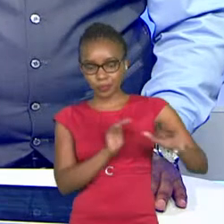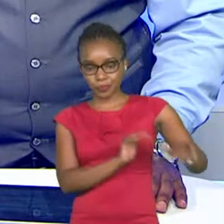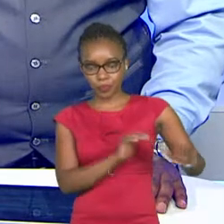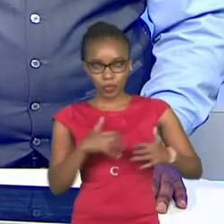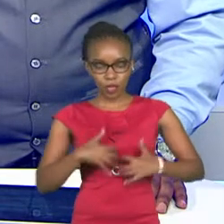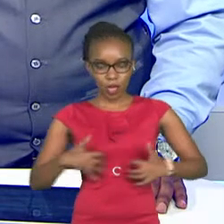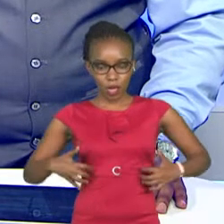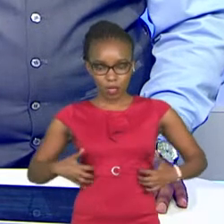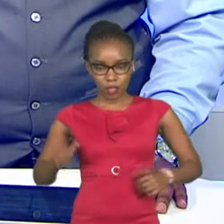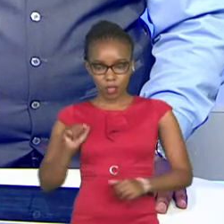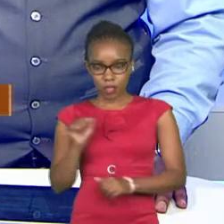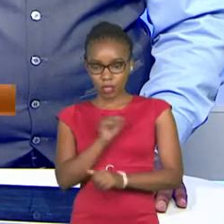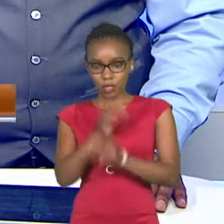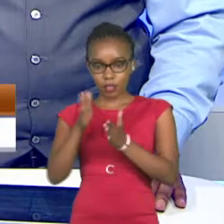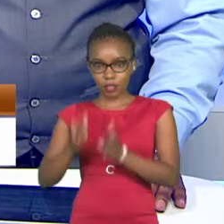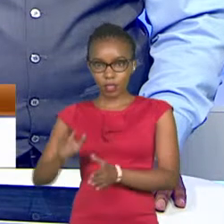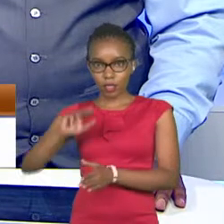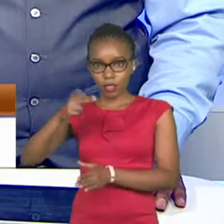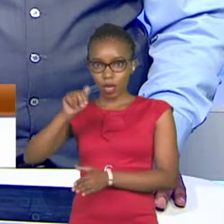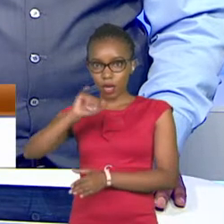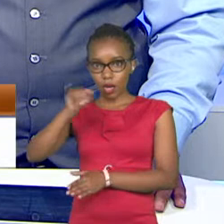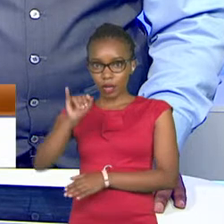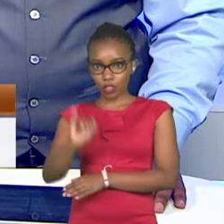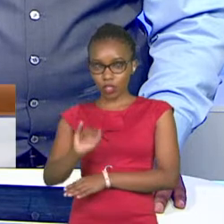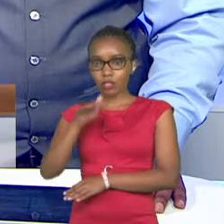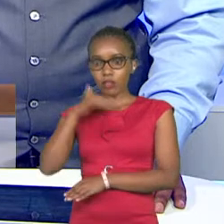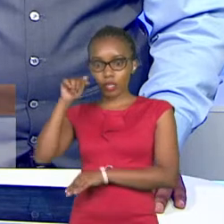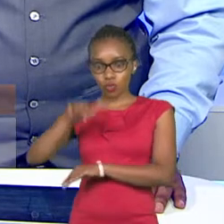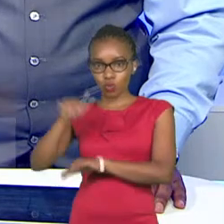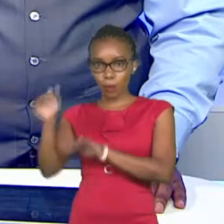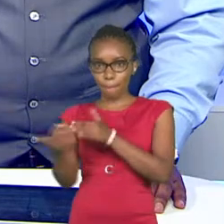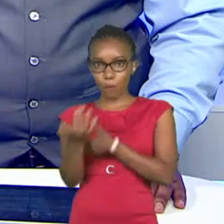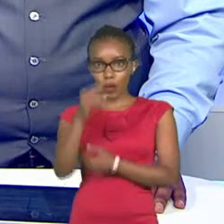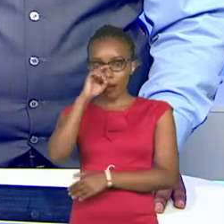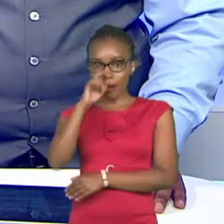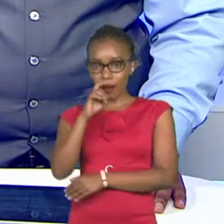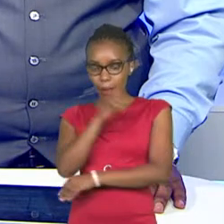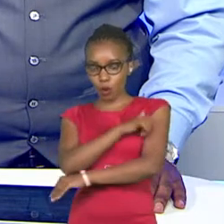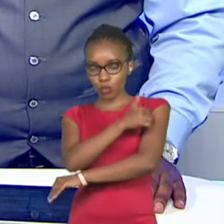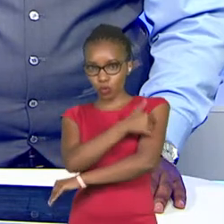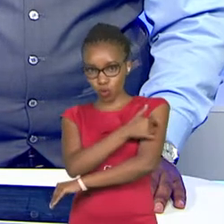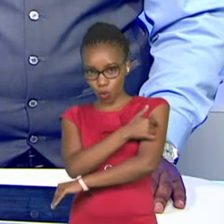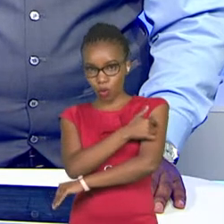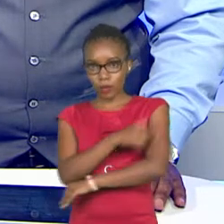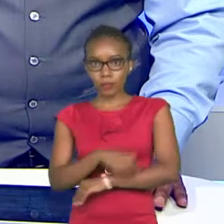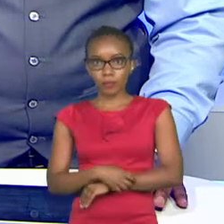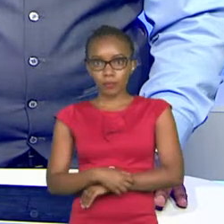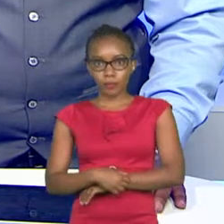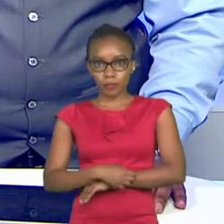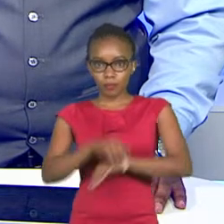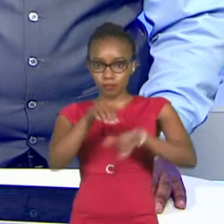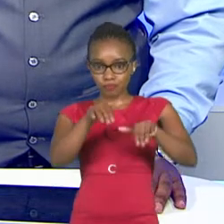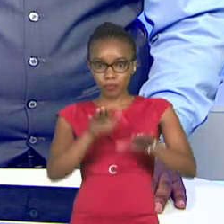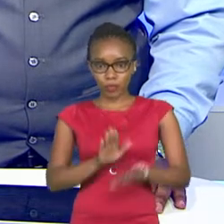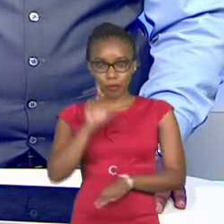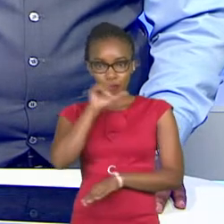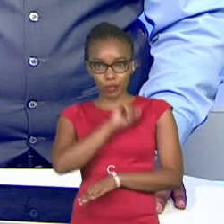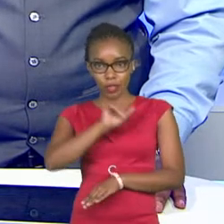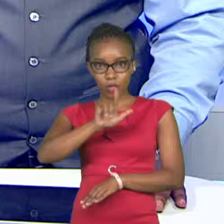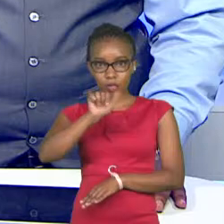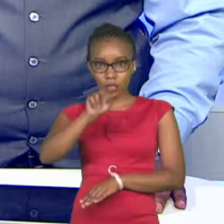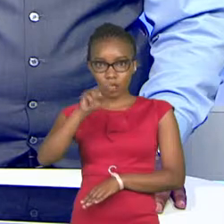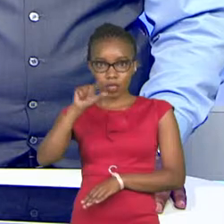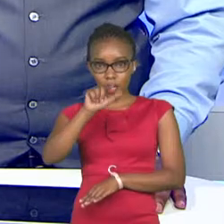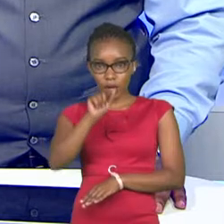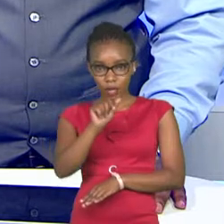Garissa Senator Muhammad Yusuf Haji, who died earlier today at Aga Khan Hospital in Nairobi while receiving treatment, has been laid to rest at the Langata